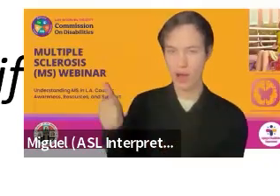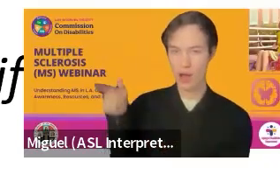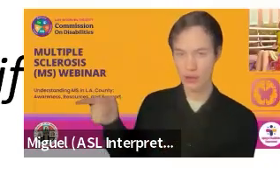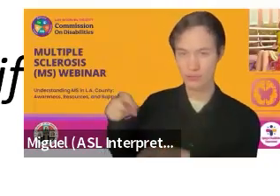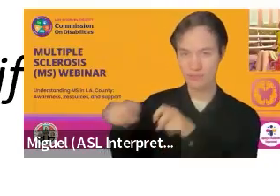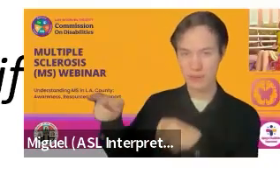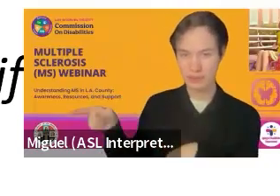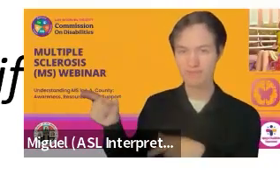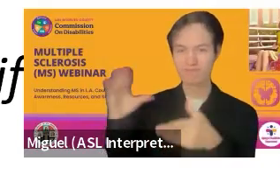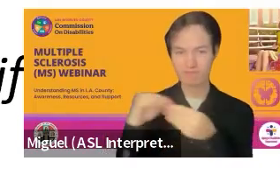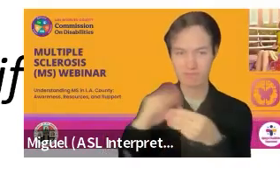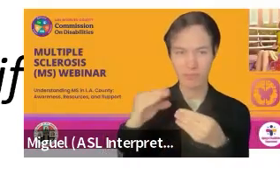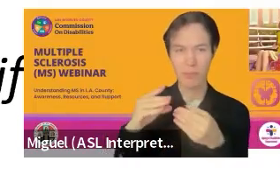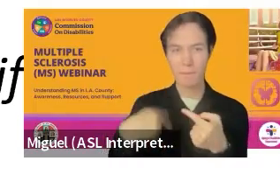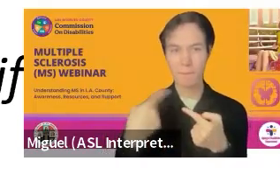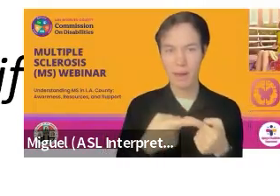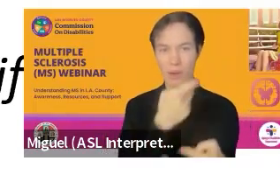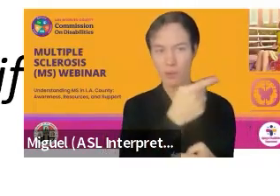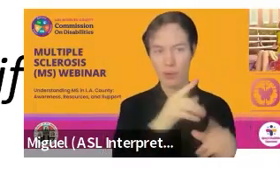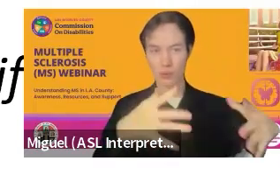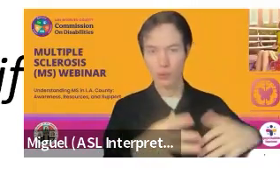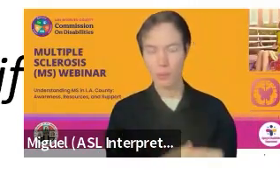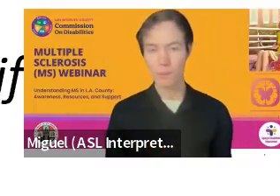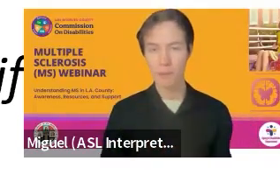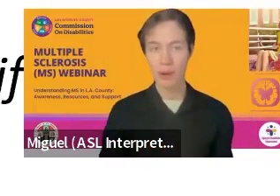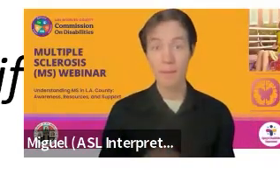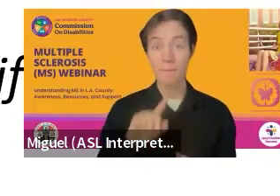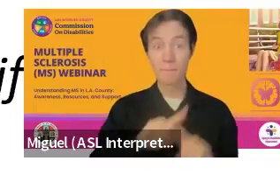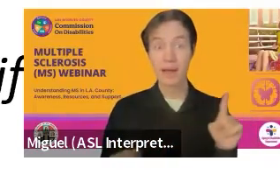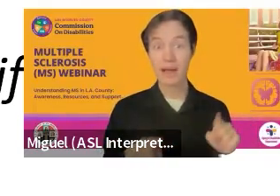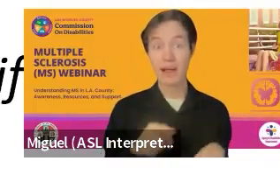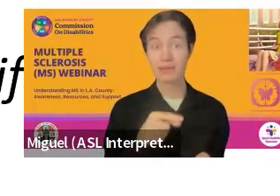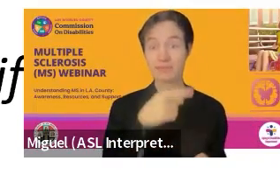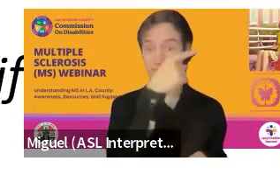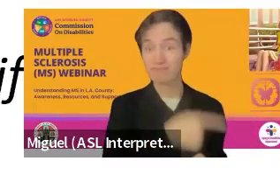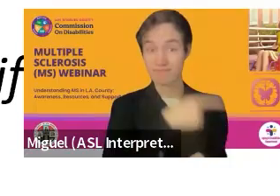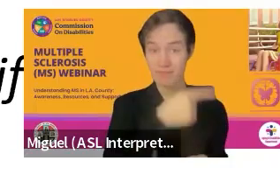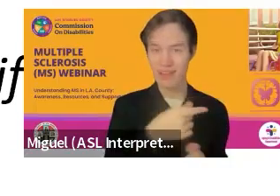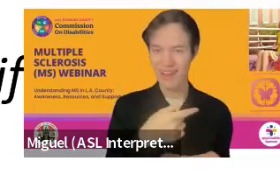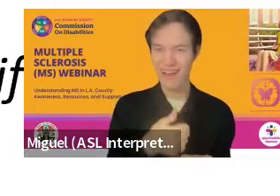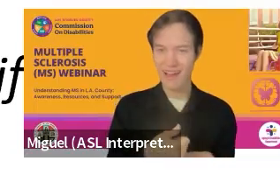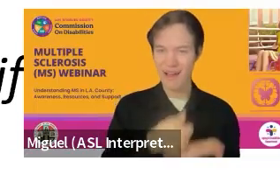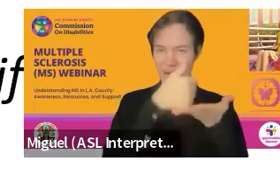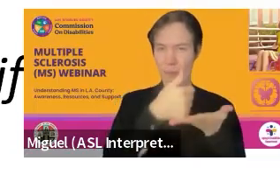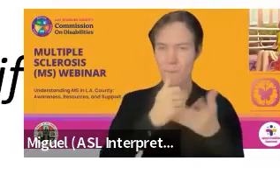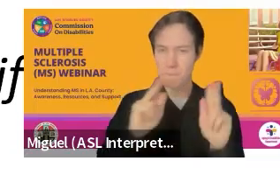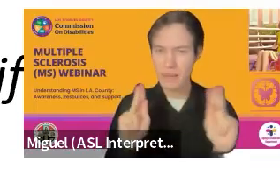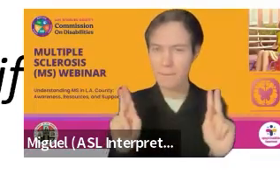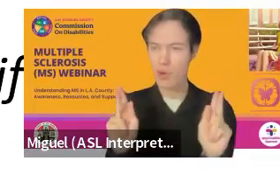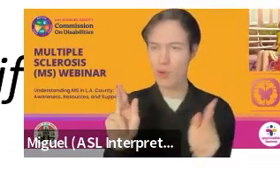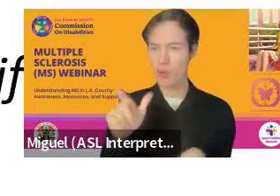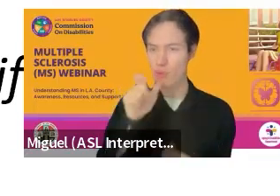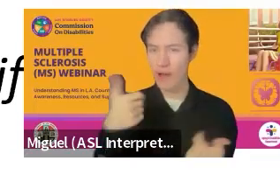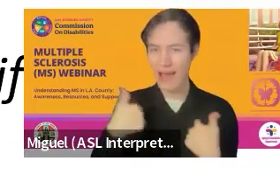little bit. But these are ways that self-help groups help people with MS to feel less alone